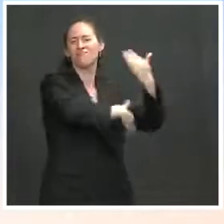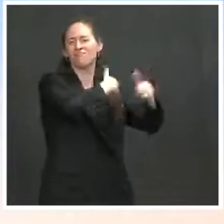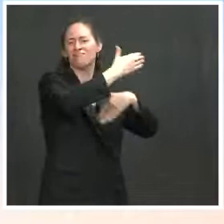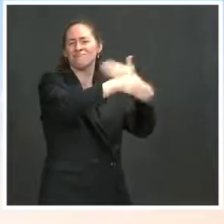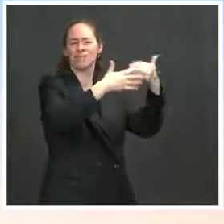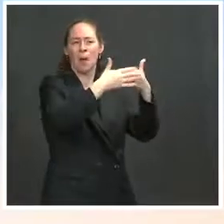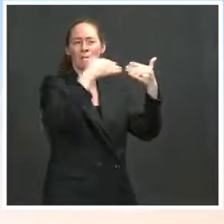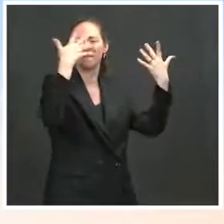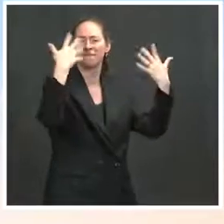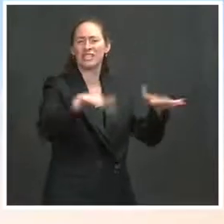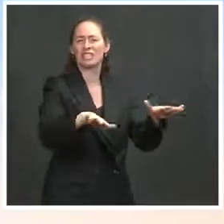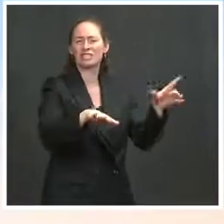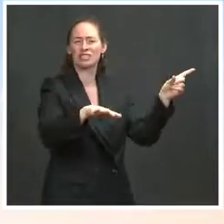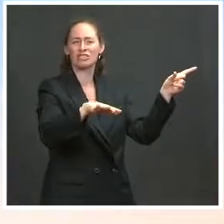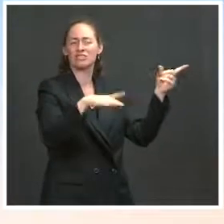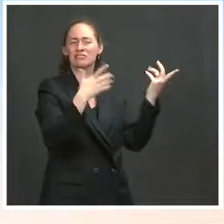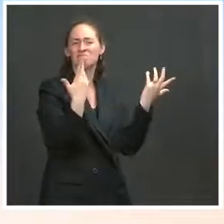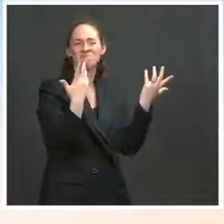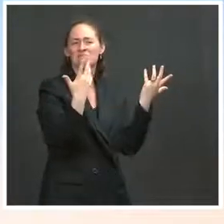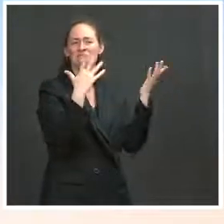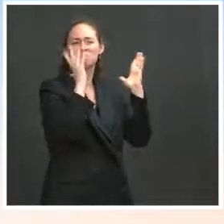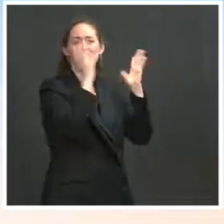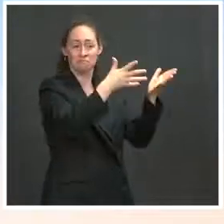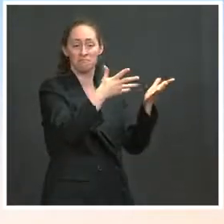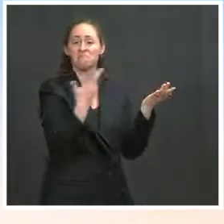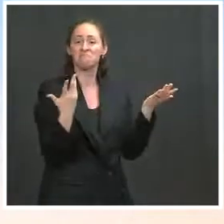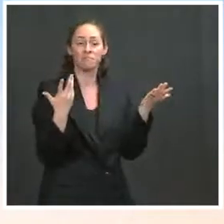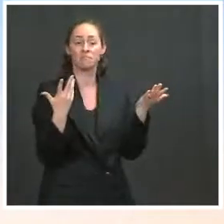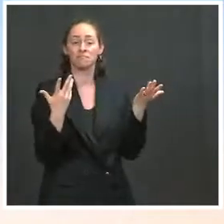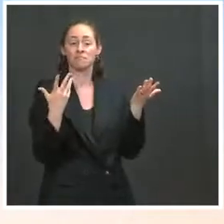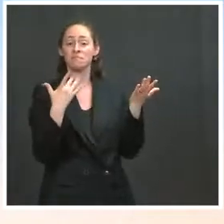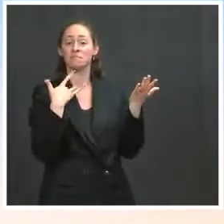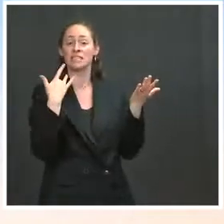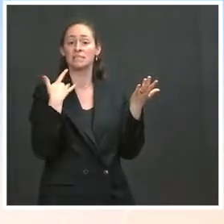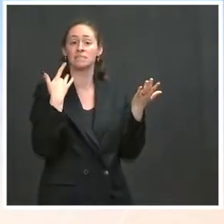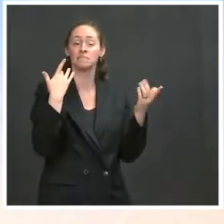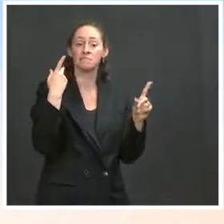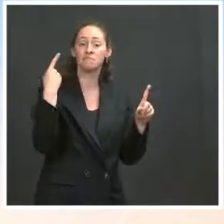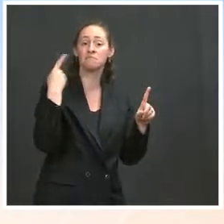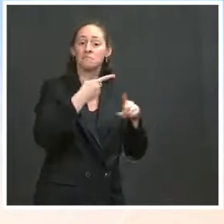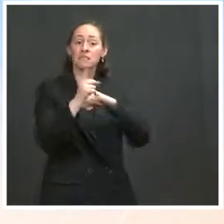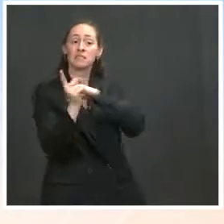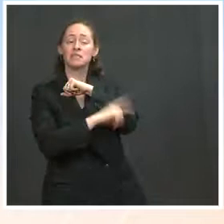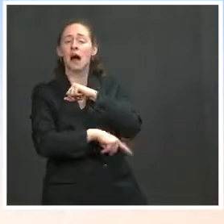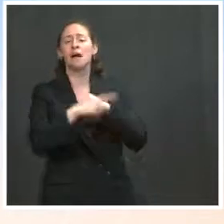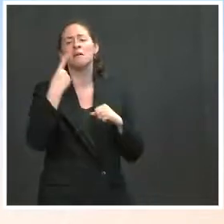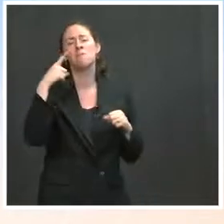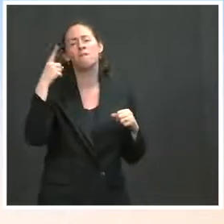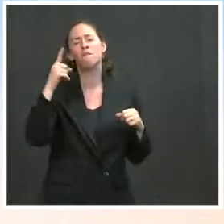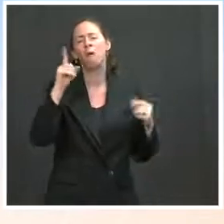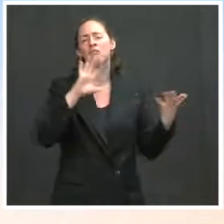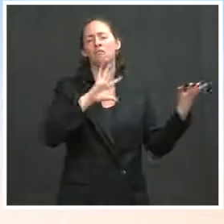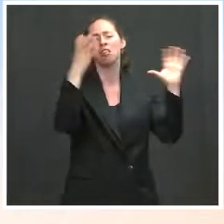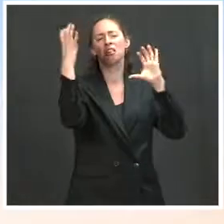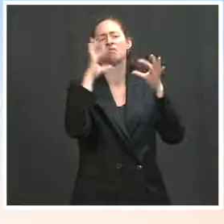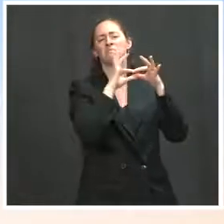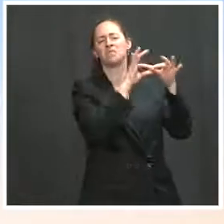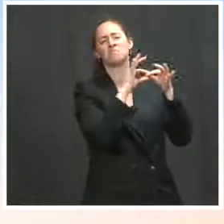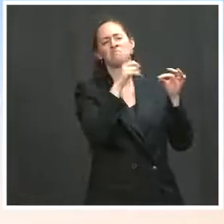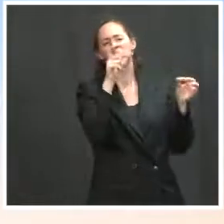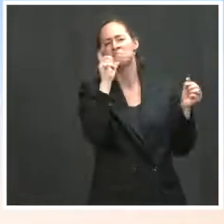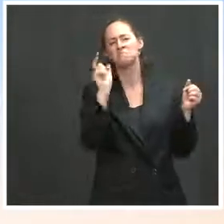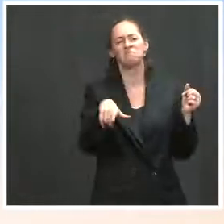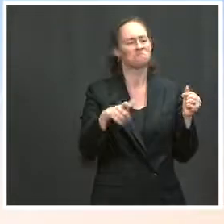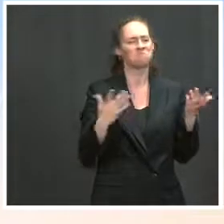But, he's been an opponent of that pipeline. But he did say, I hope we can work on how the Europeans, handle it from this point